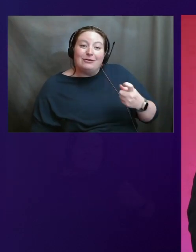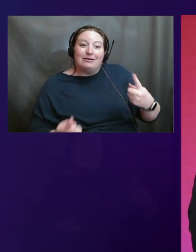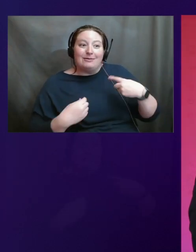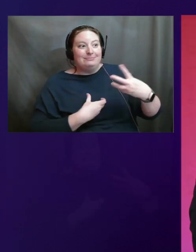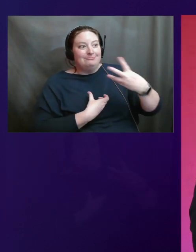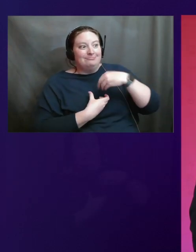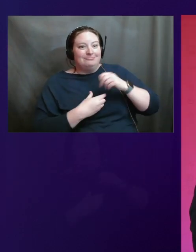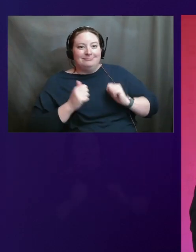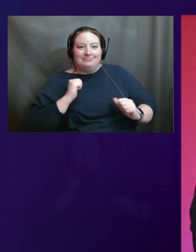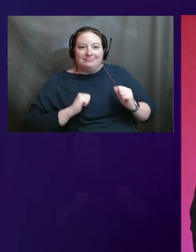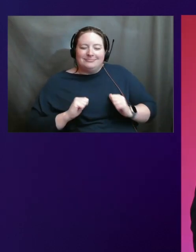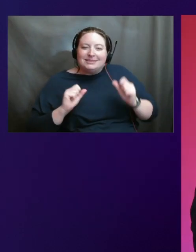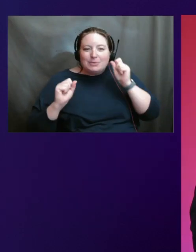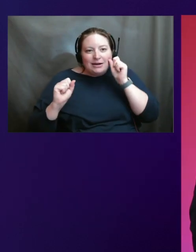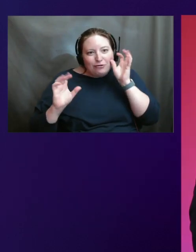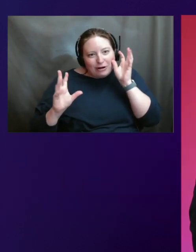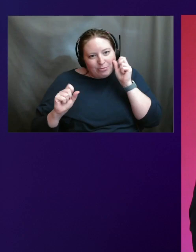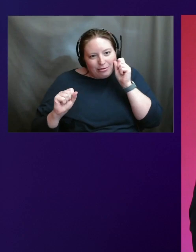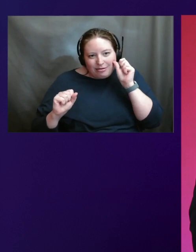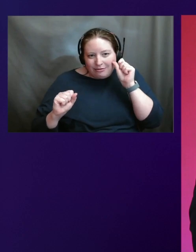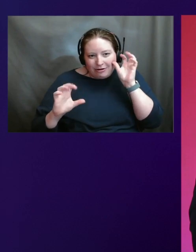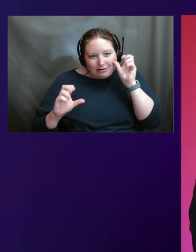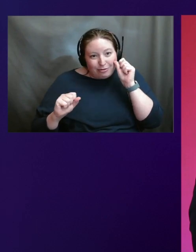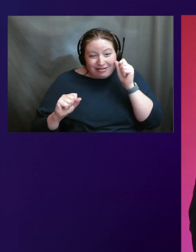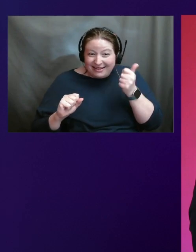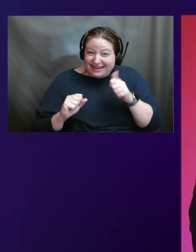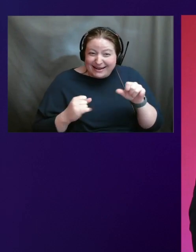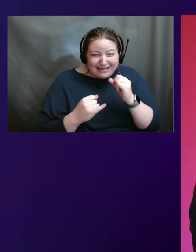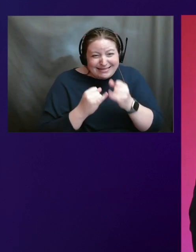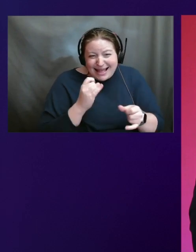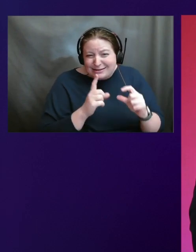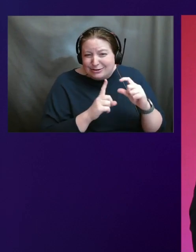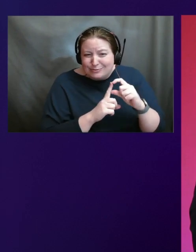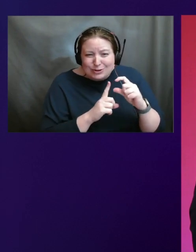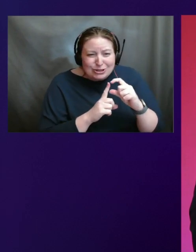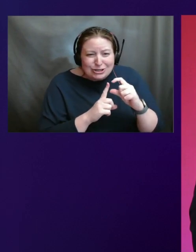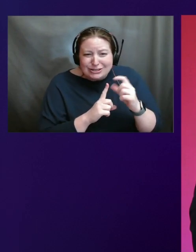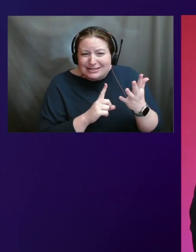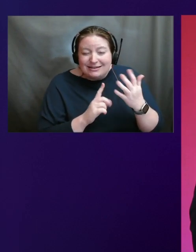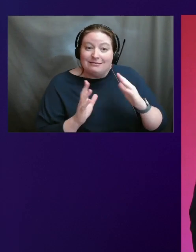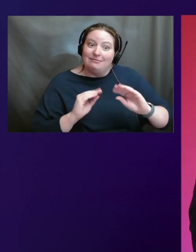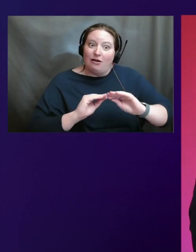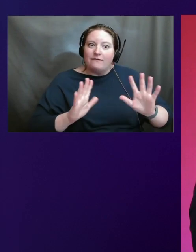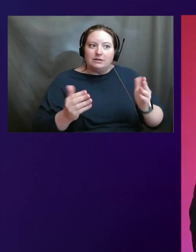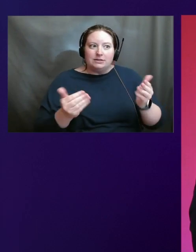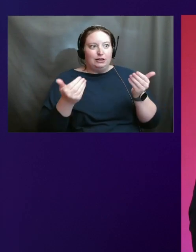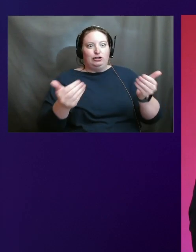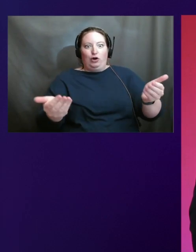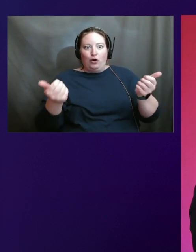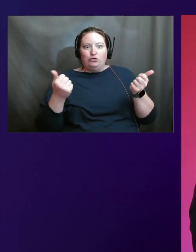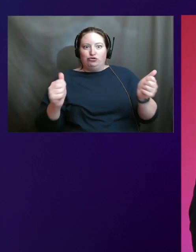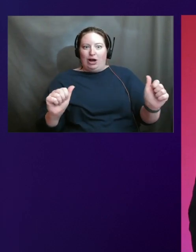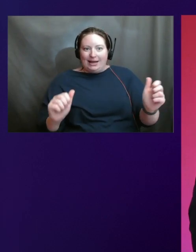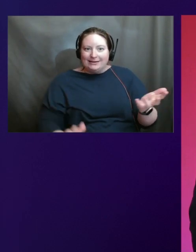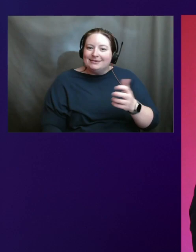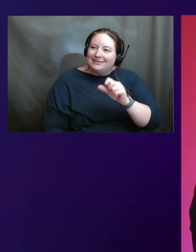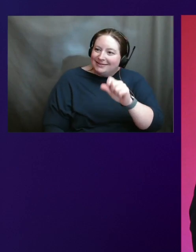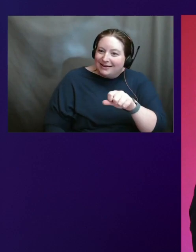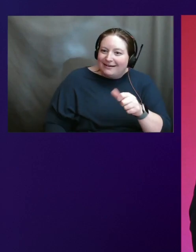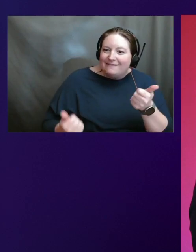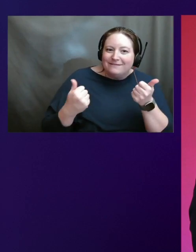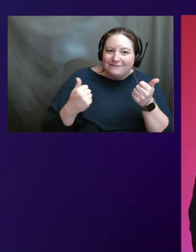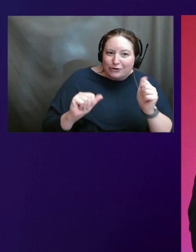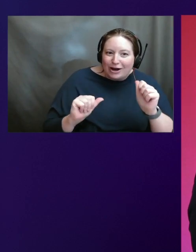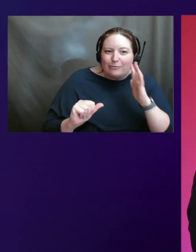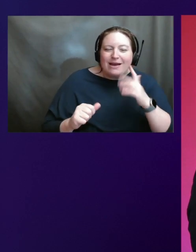been incredible. I mean, any parting words? Obviously, go try Go it. try it, right? yeah. We've got a big feedback button. Feel